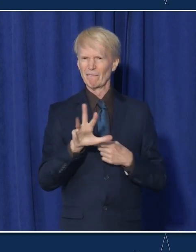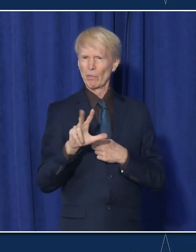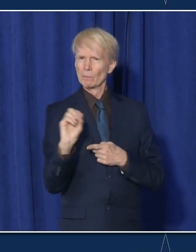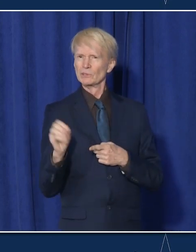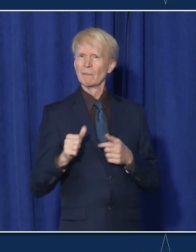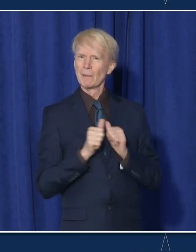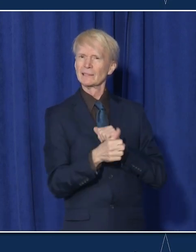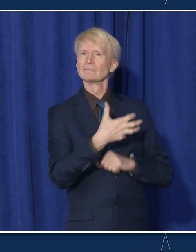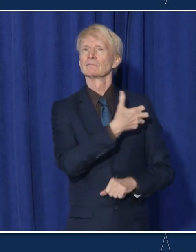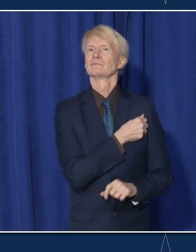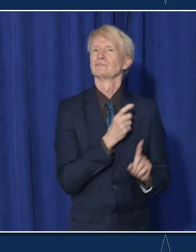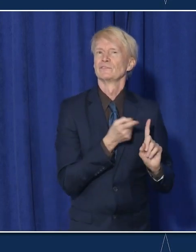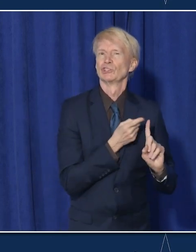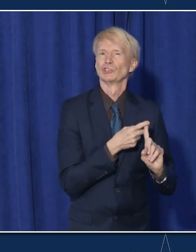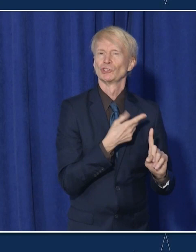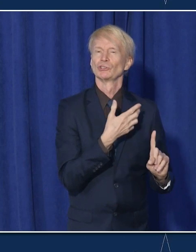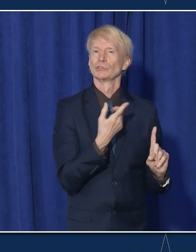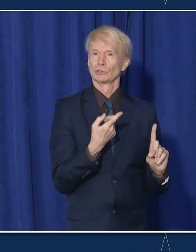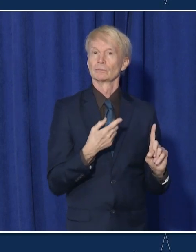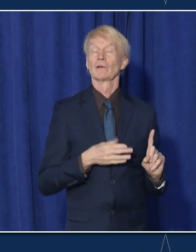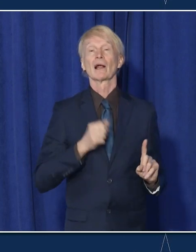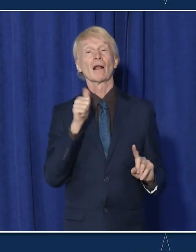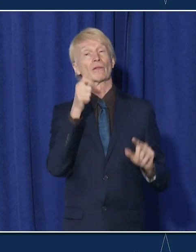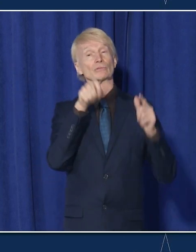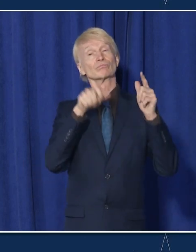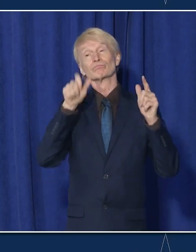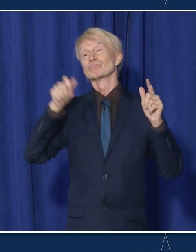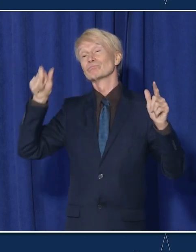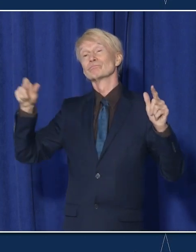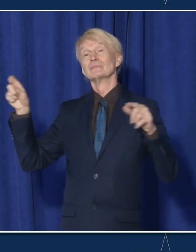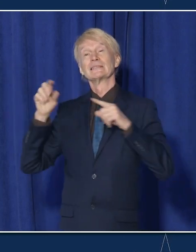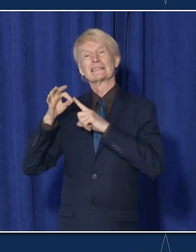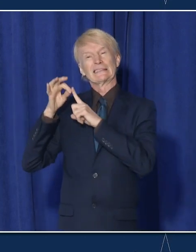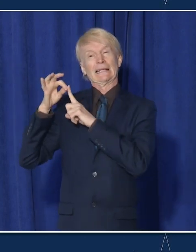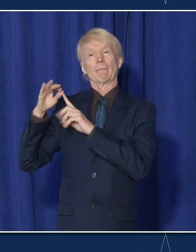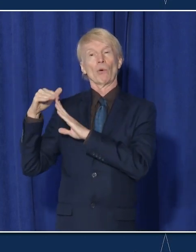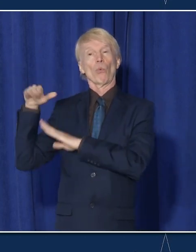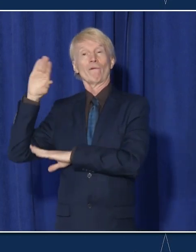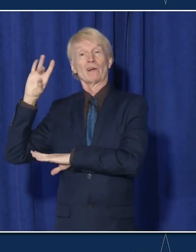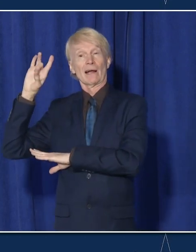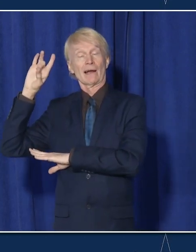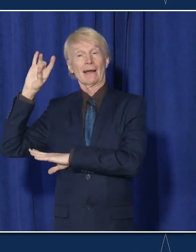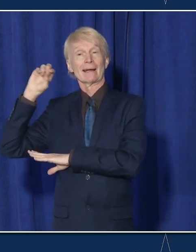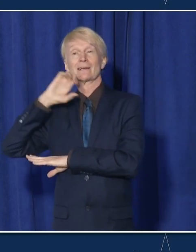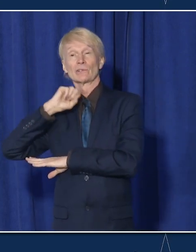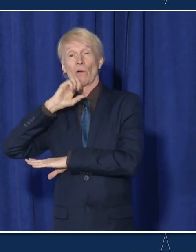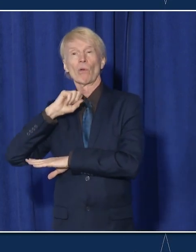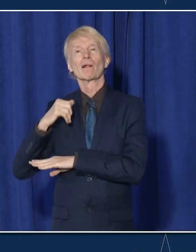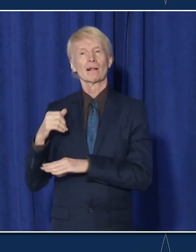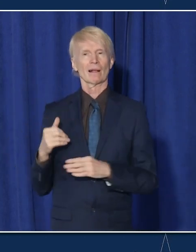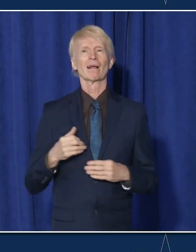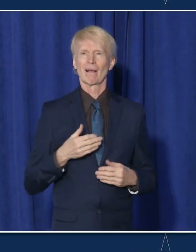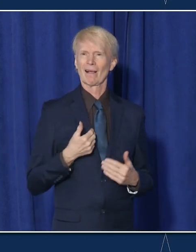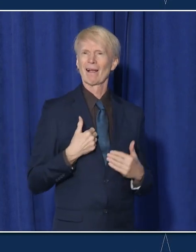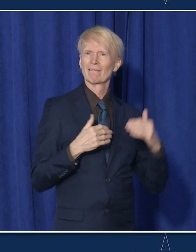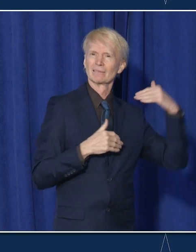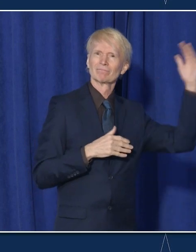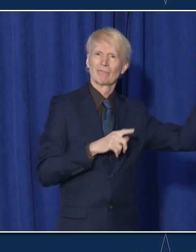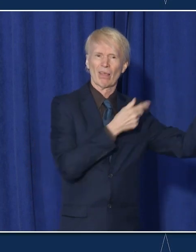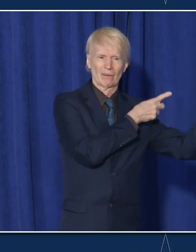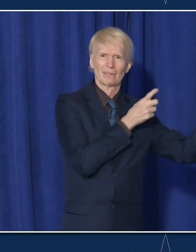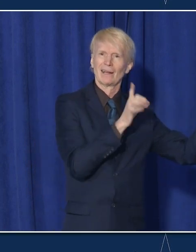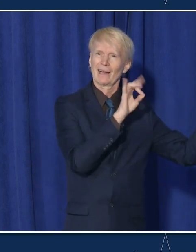and all of our other groups, except for those over 80, are over 80% vaccinated in terms of the first dose, which is